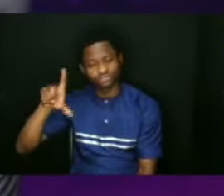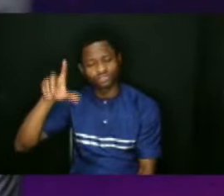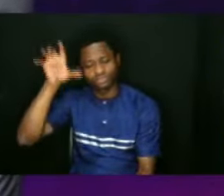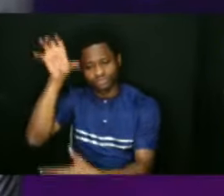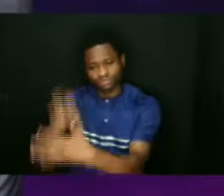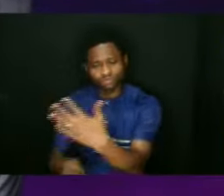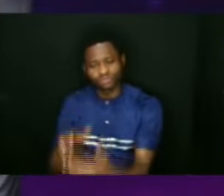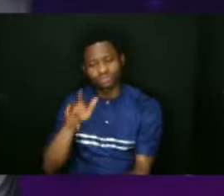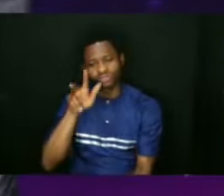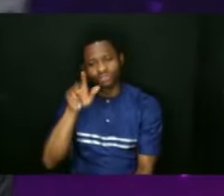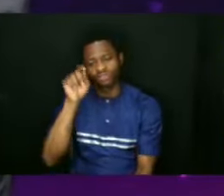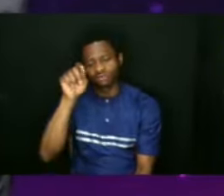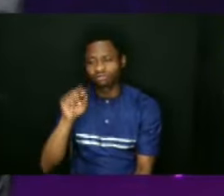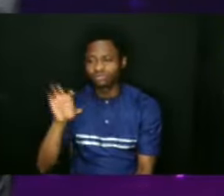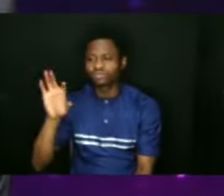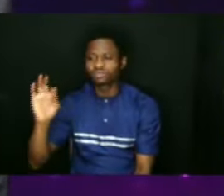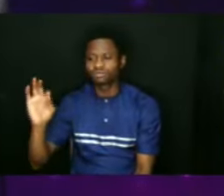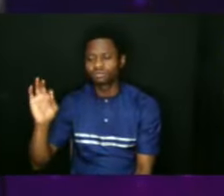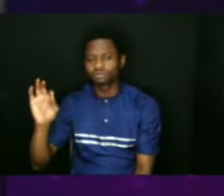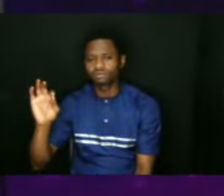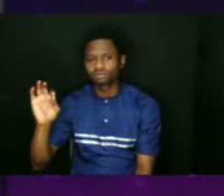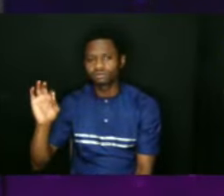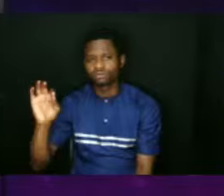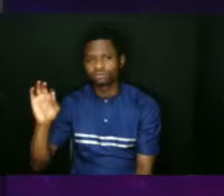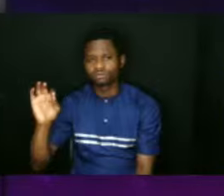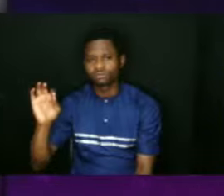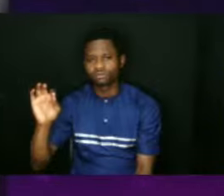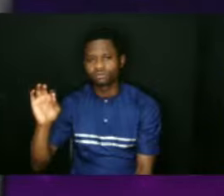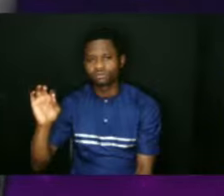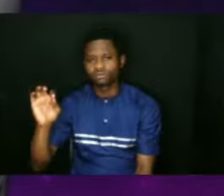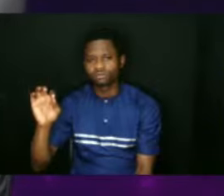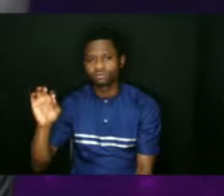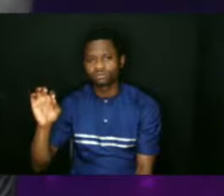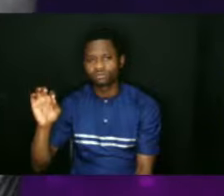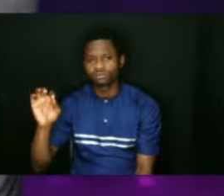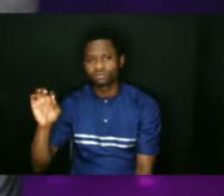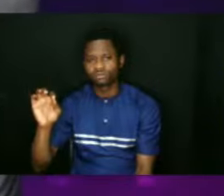verse 9. So the Exodus chapter